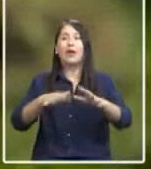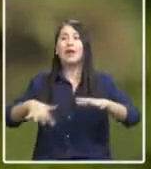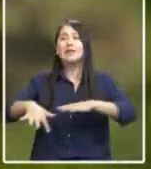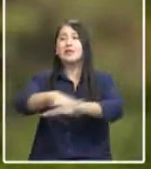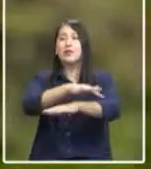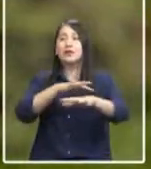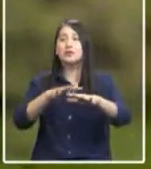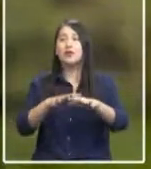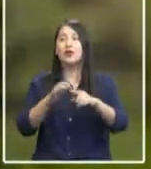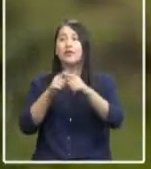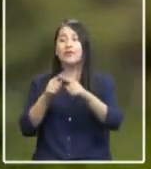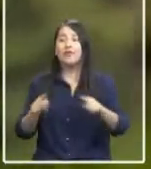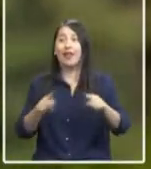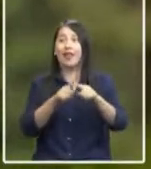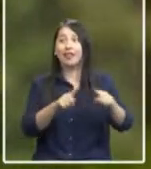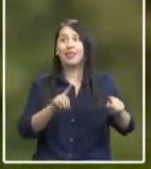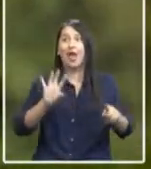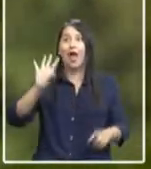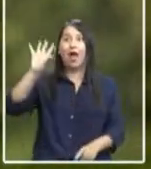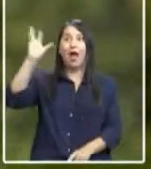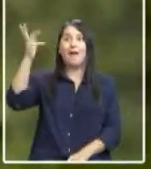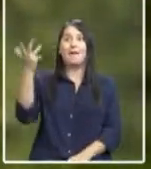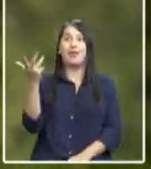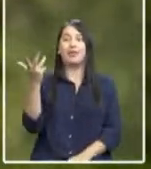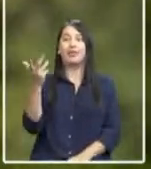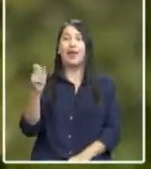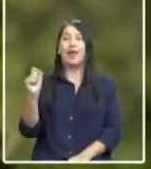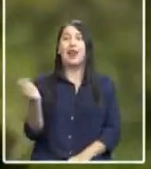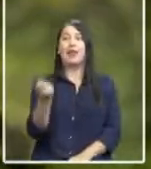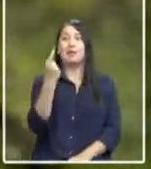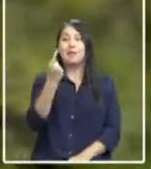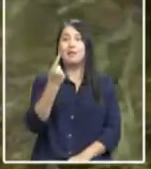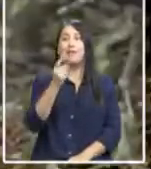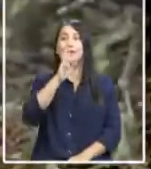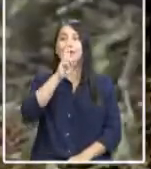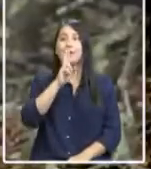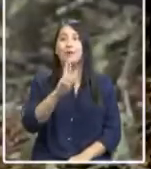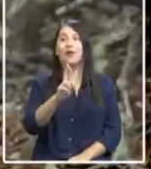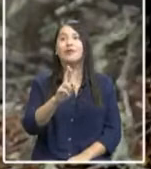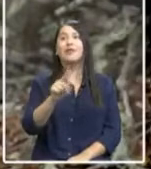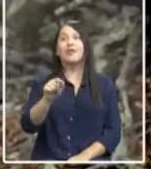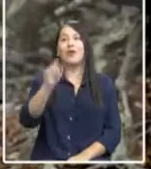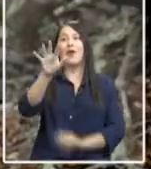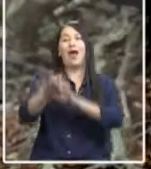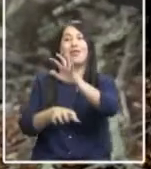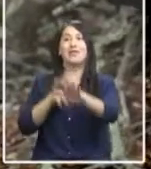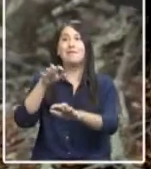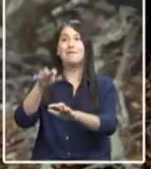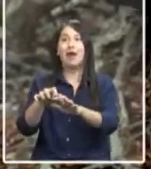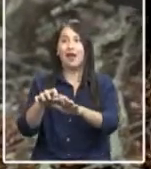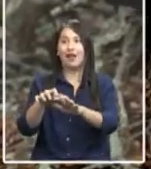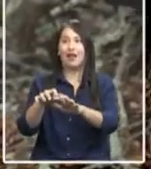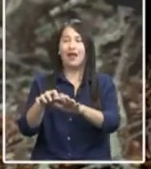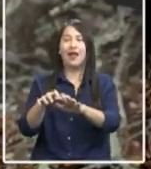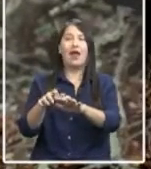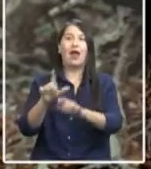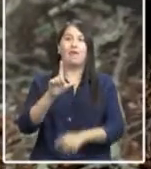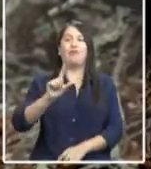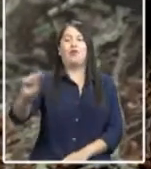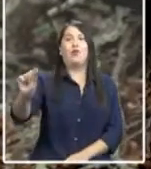In every case of changement in the environment, of change in the environment, the first response of animals is move